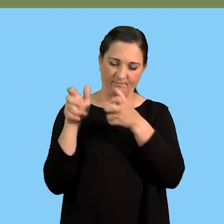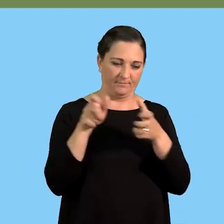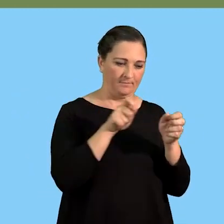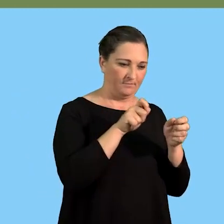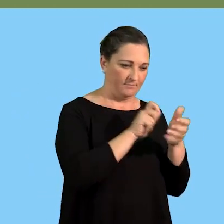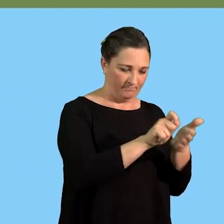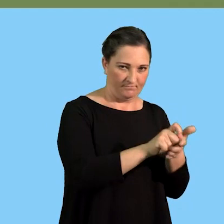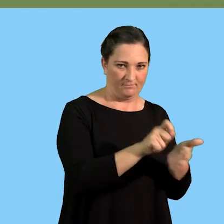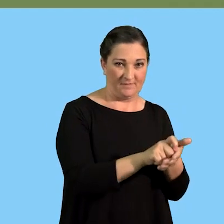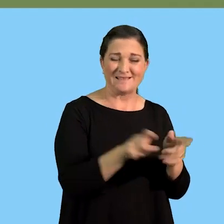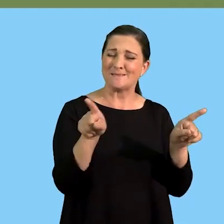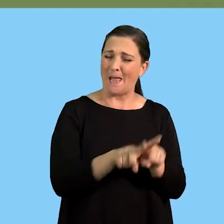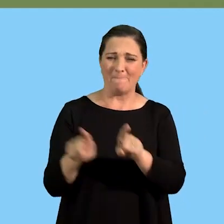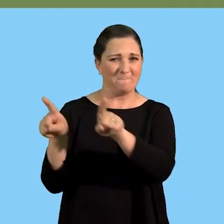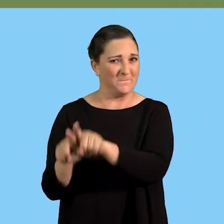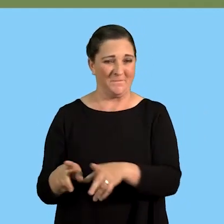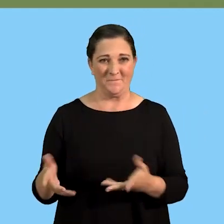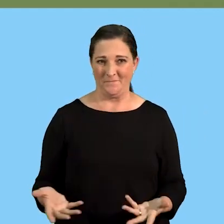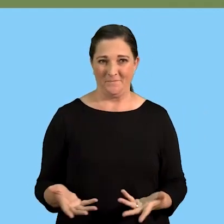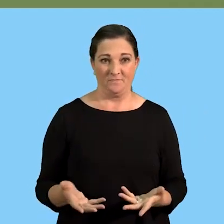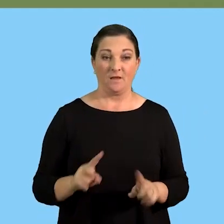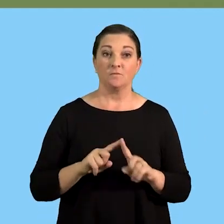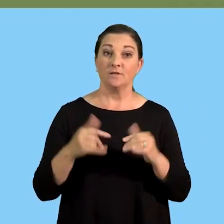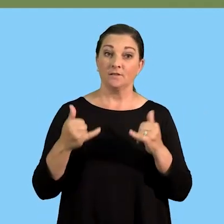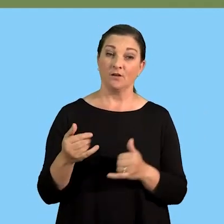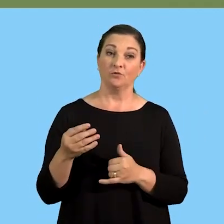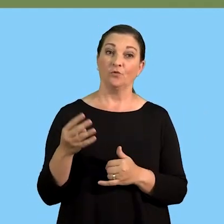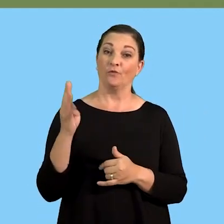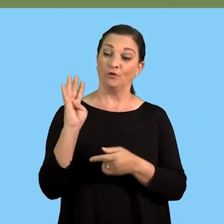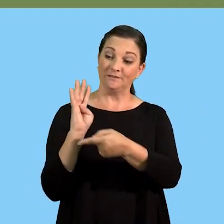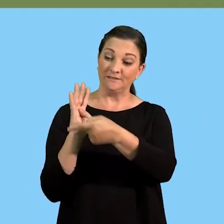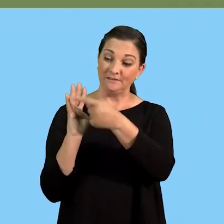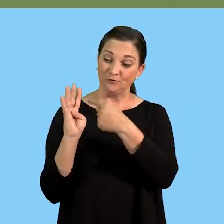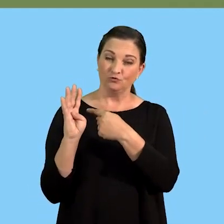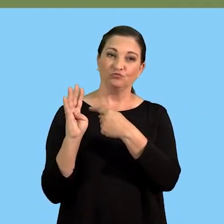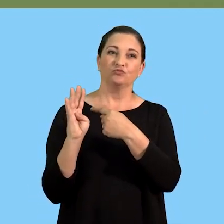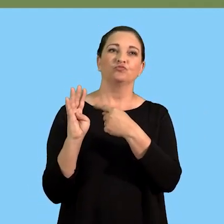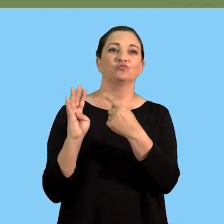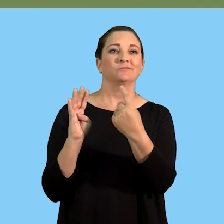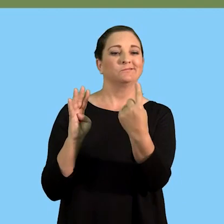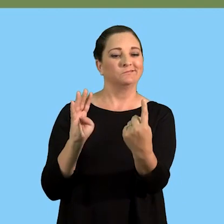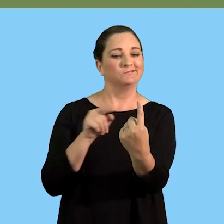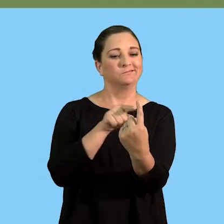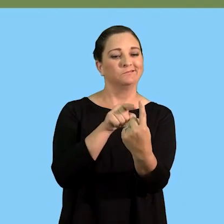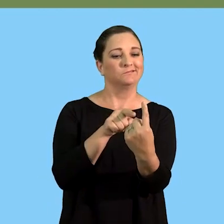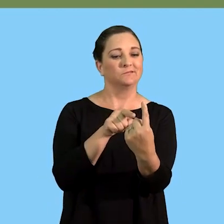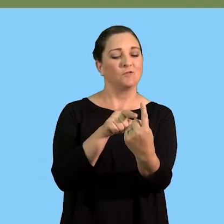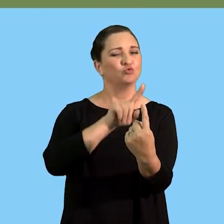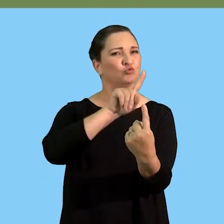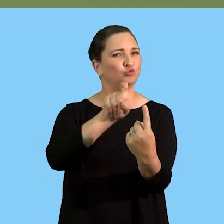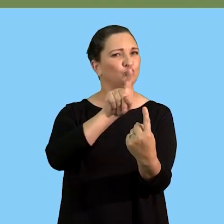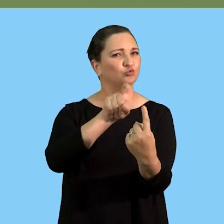scenario. It then says that he also provided each interviewee the opportunity